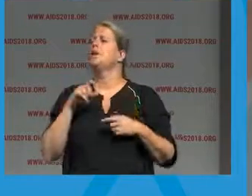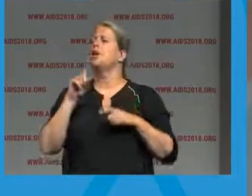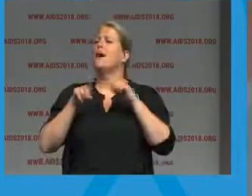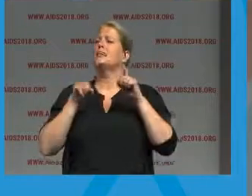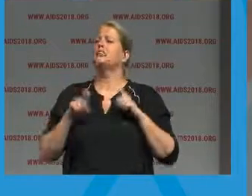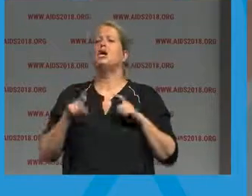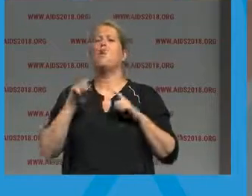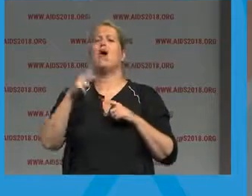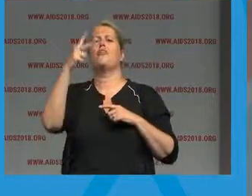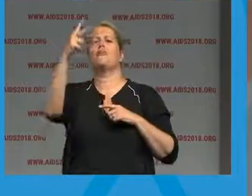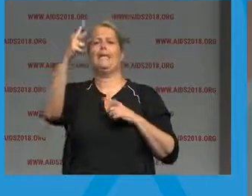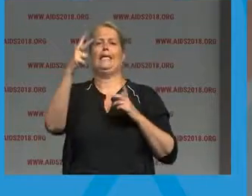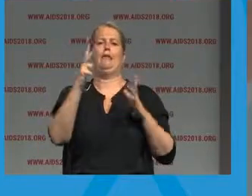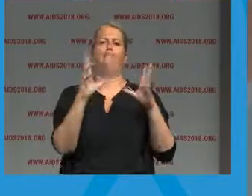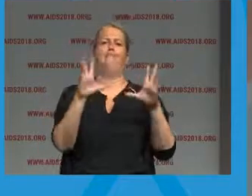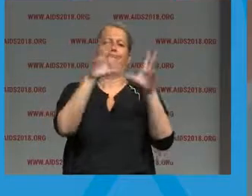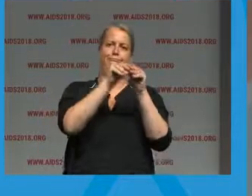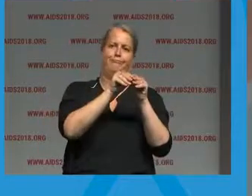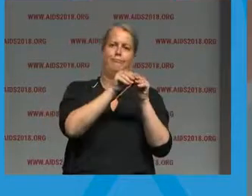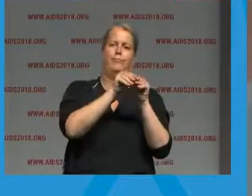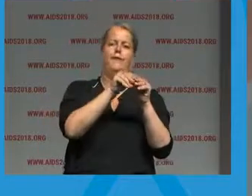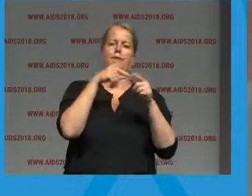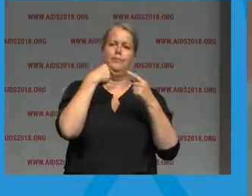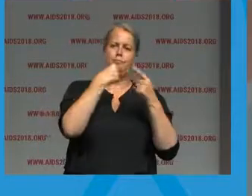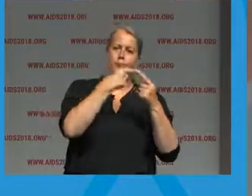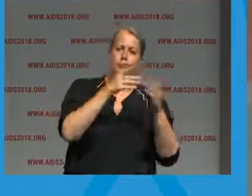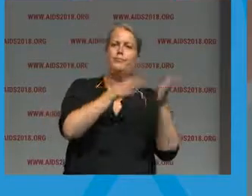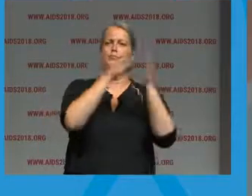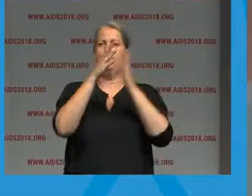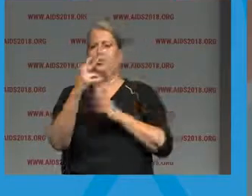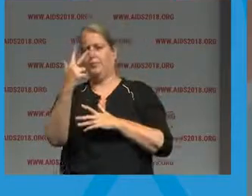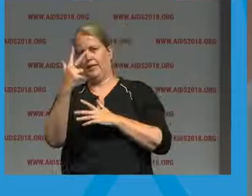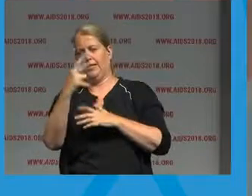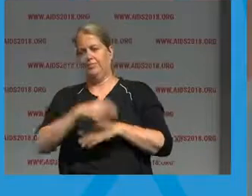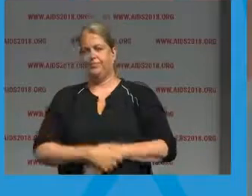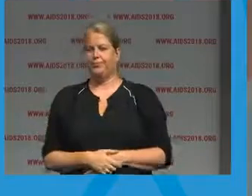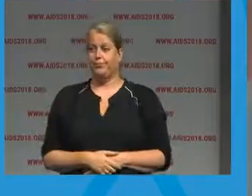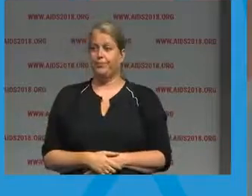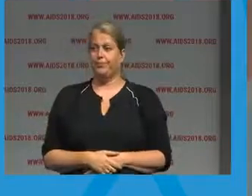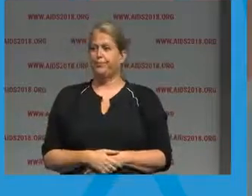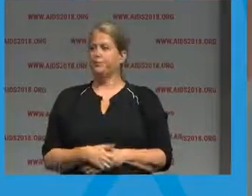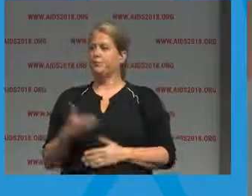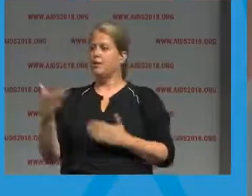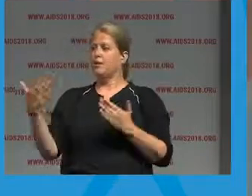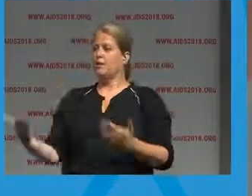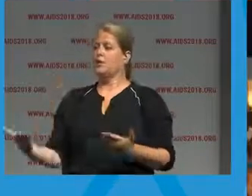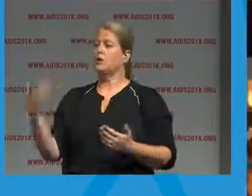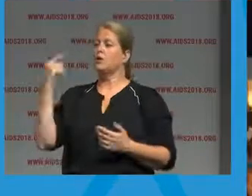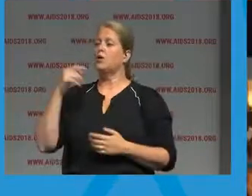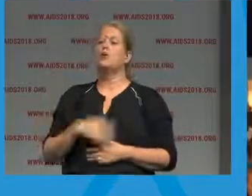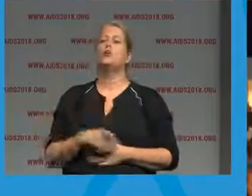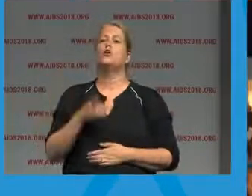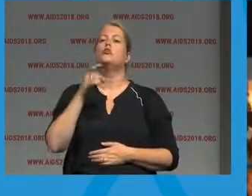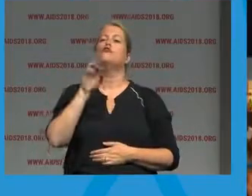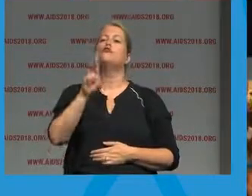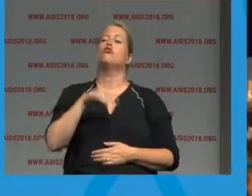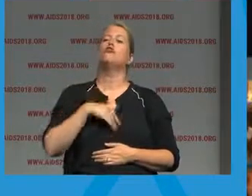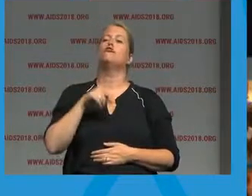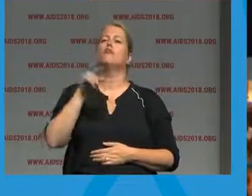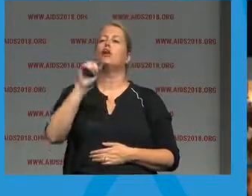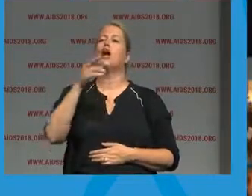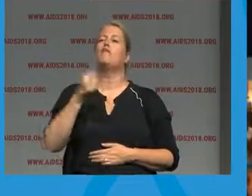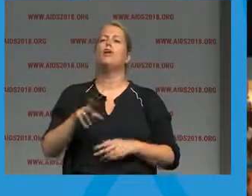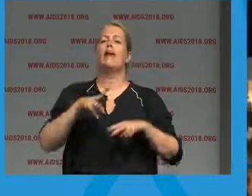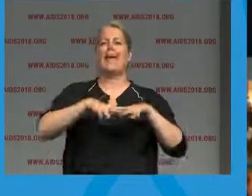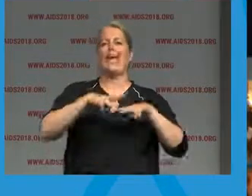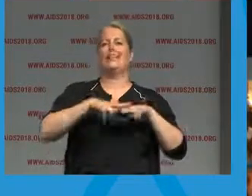at a time and then allow for responses and then take 3 more. Sir. I'm Dr. Gilada from AIDS Society